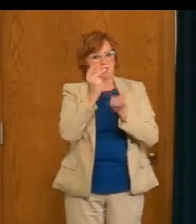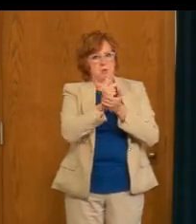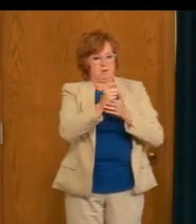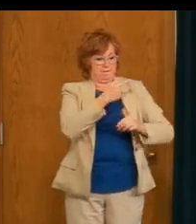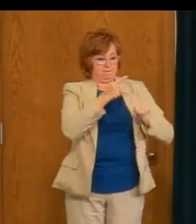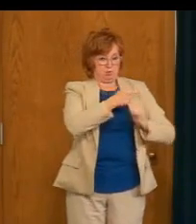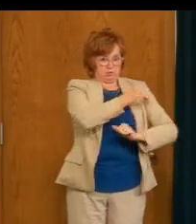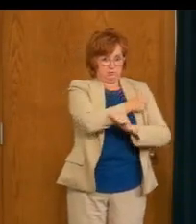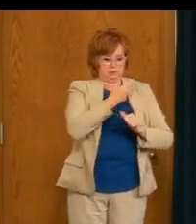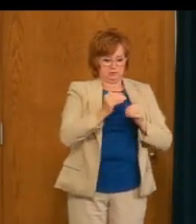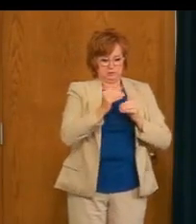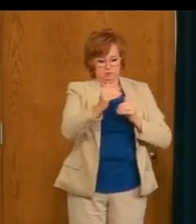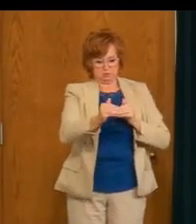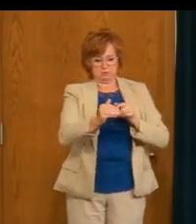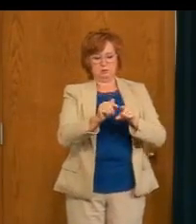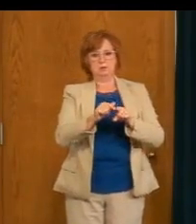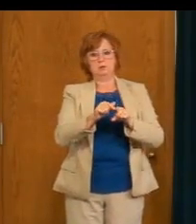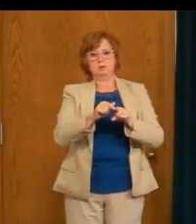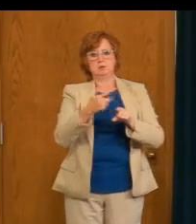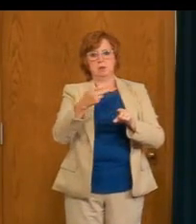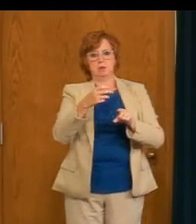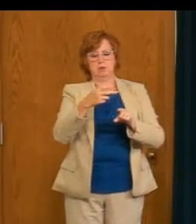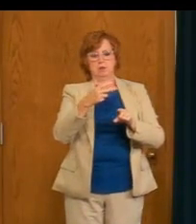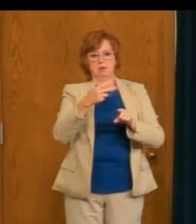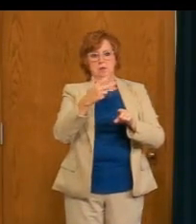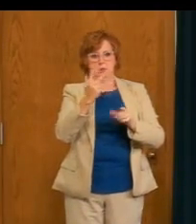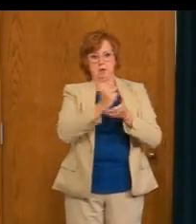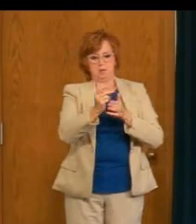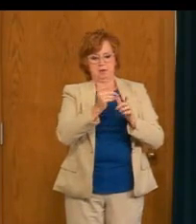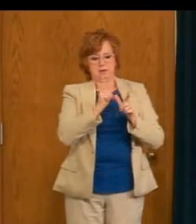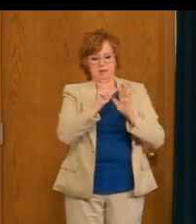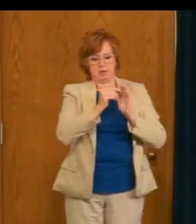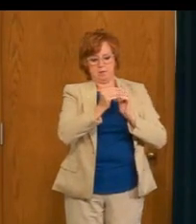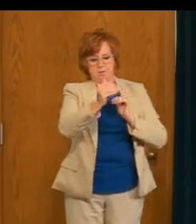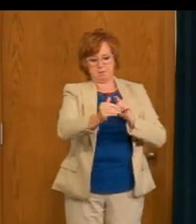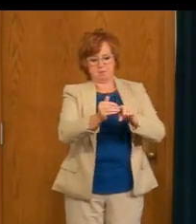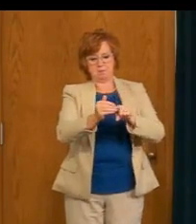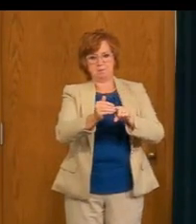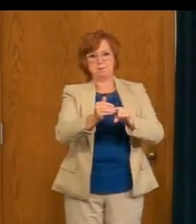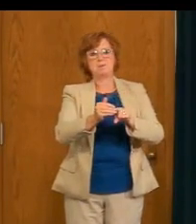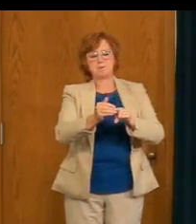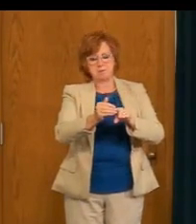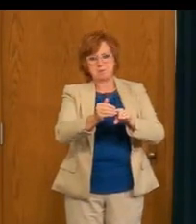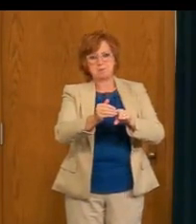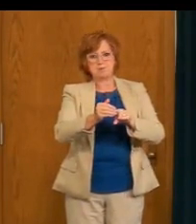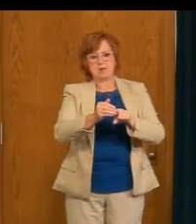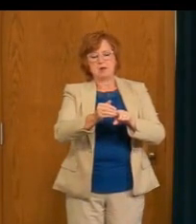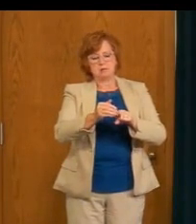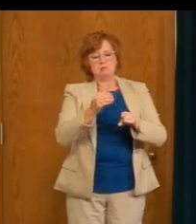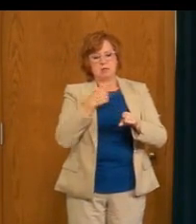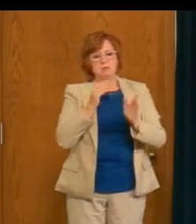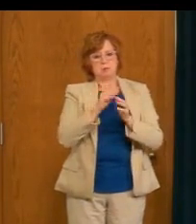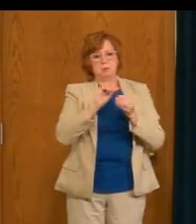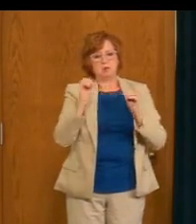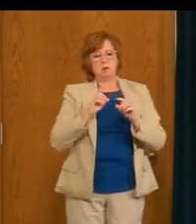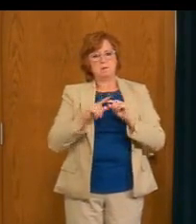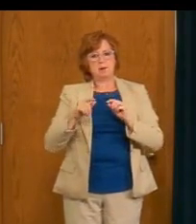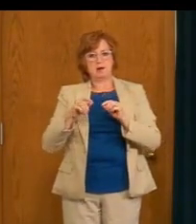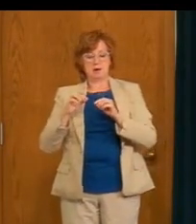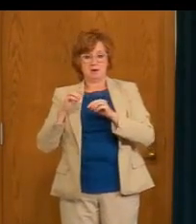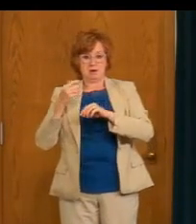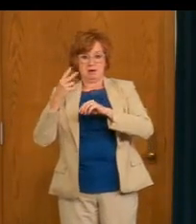none 2 weeks after the second dose. I think this is really what the vaccines are designed to do. They may offer